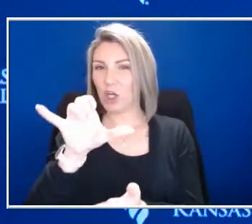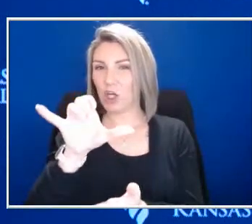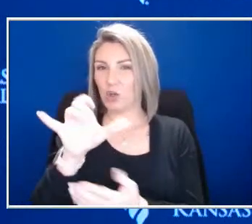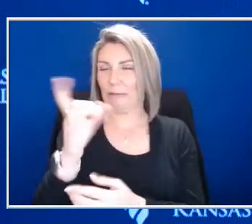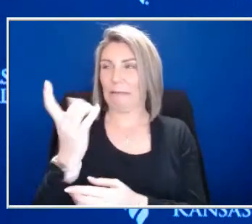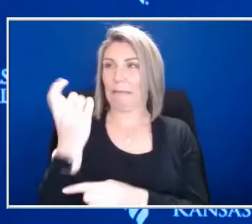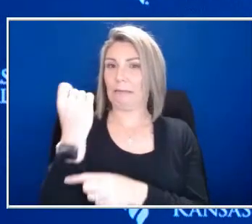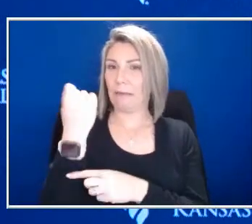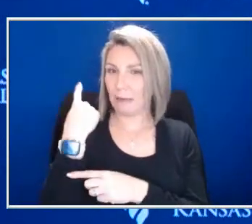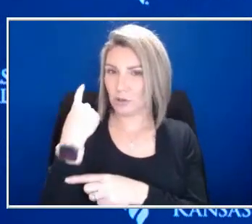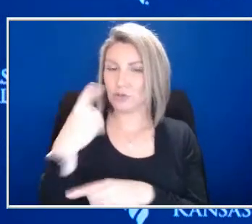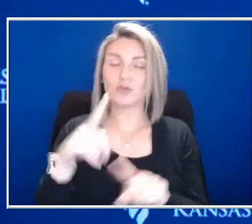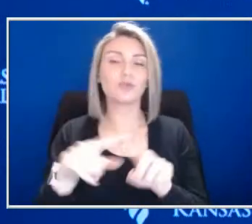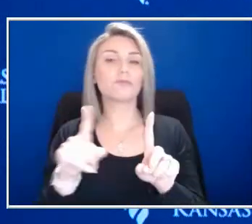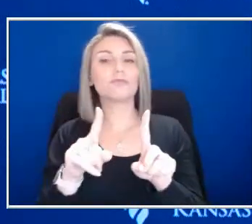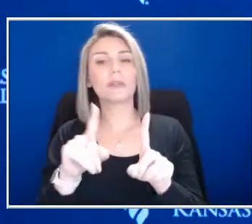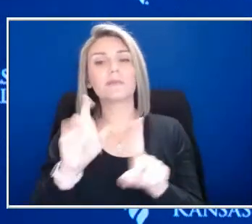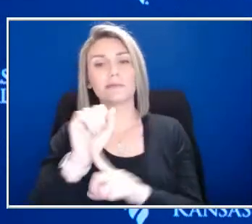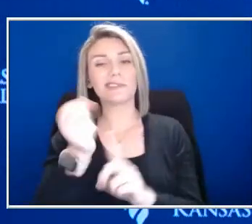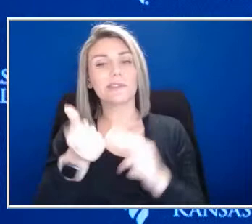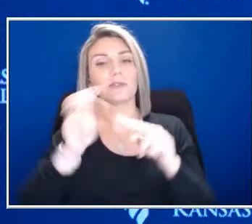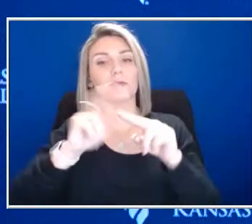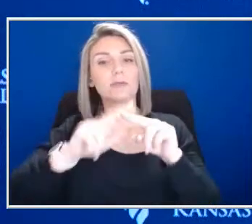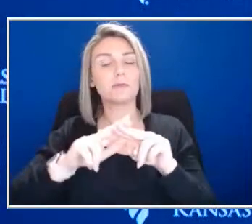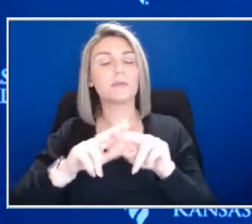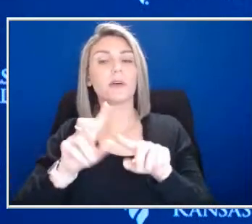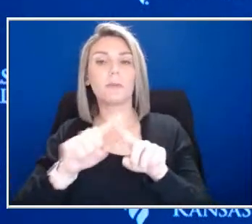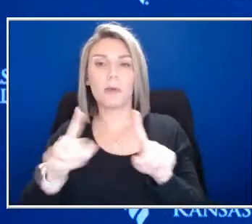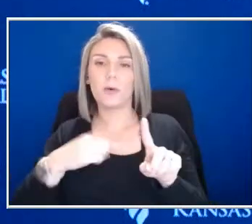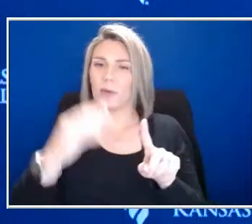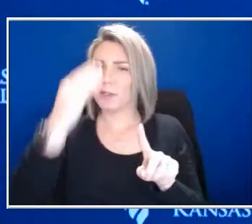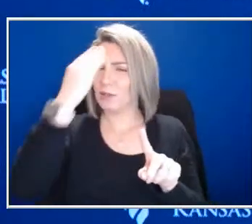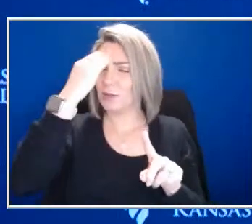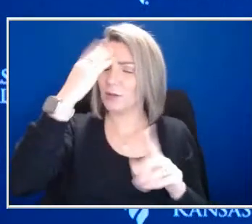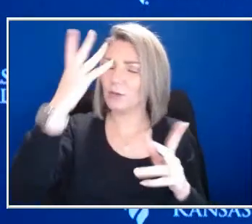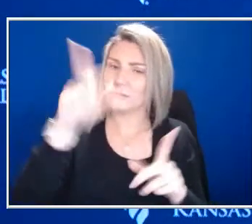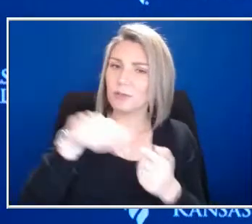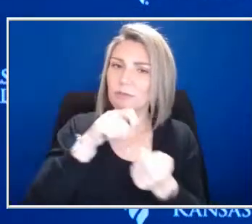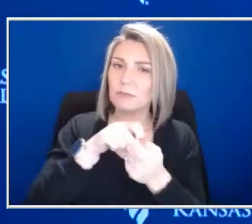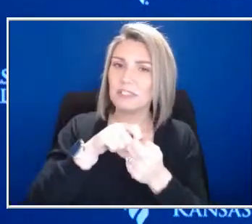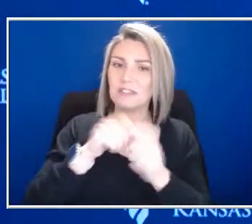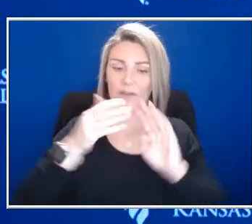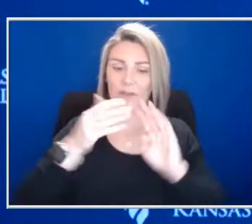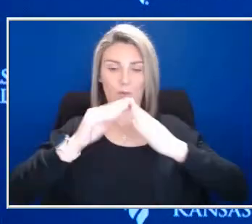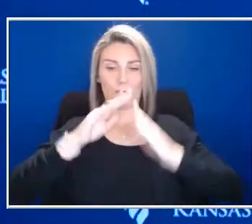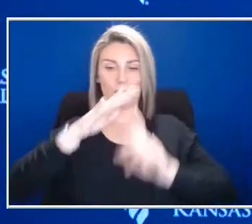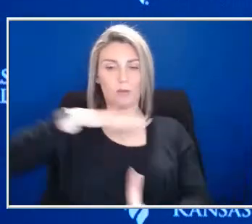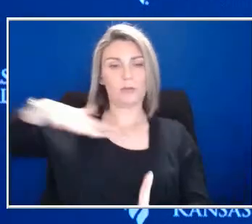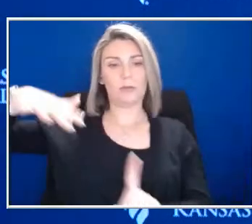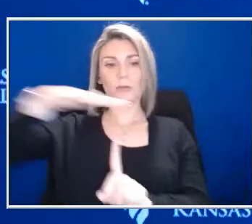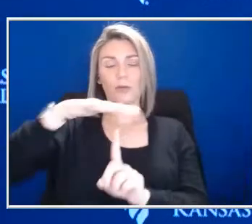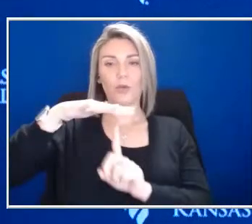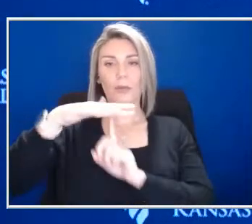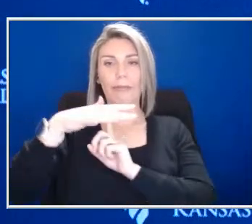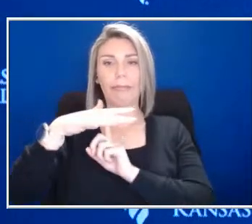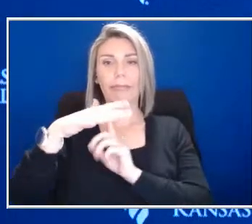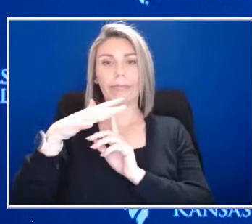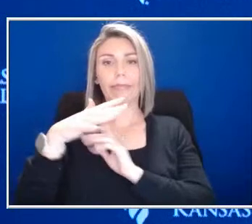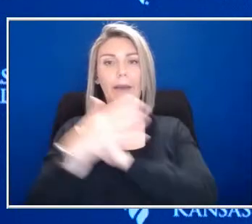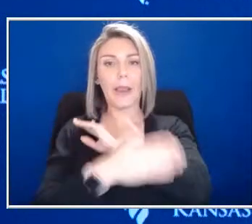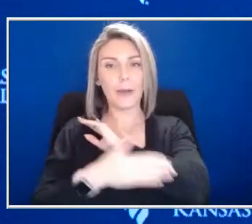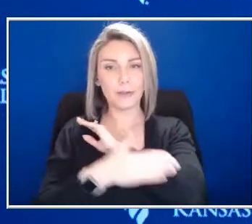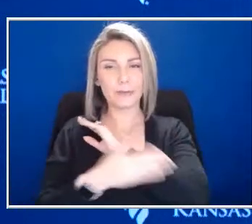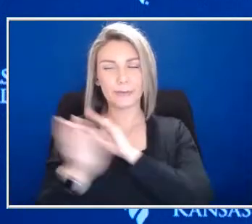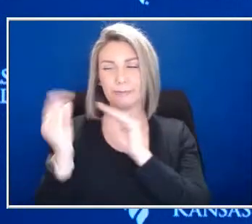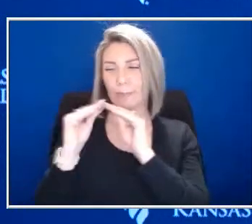are increasing, but certainly we know specific communities around the country may have more than others. We know that